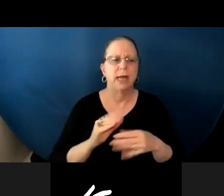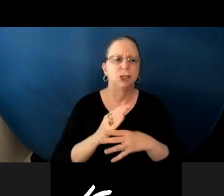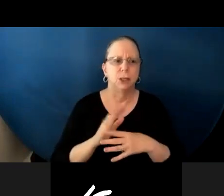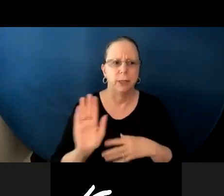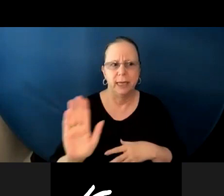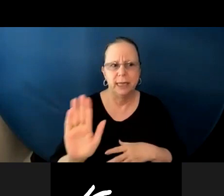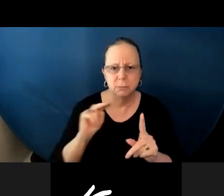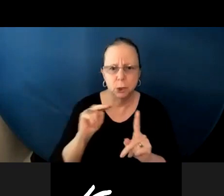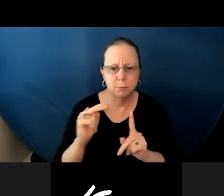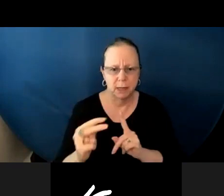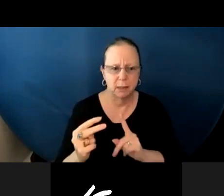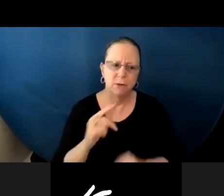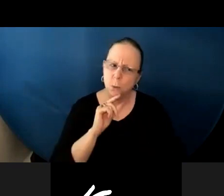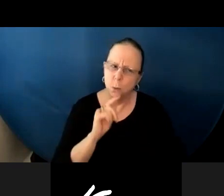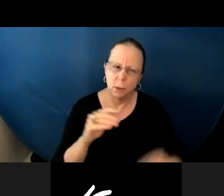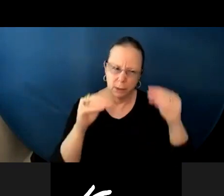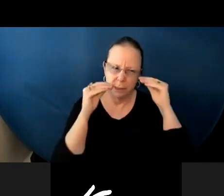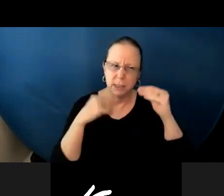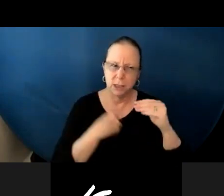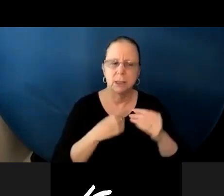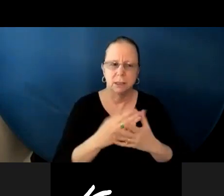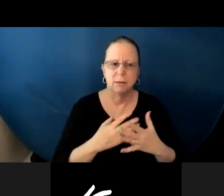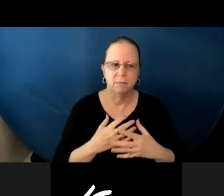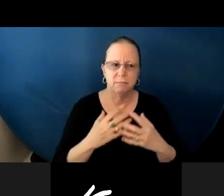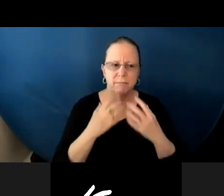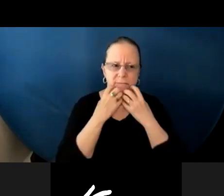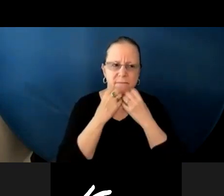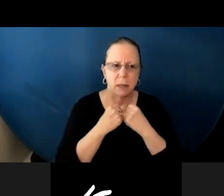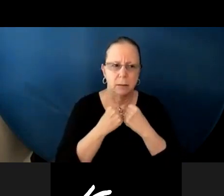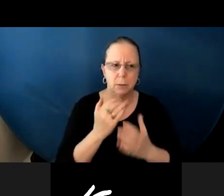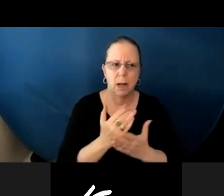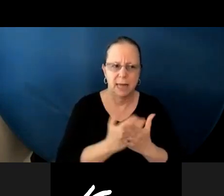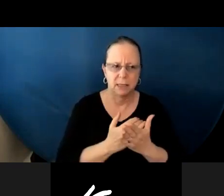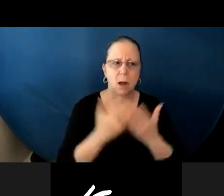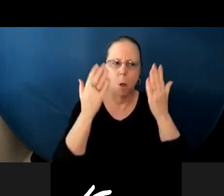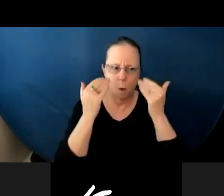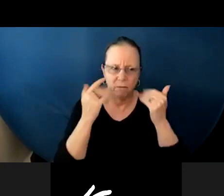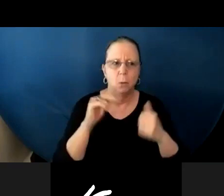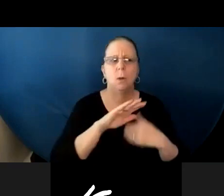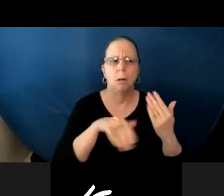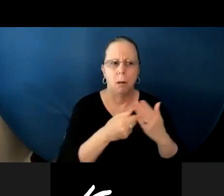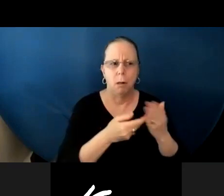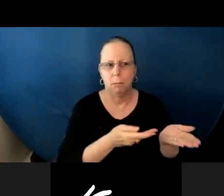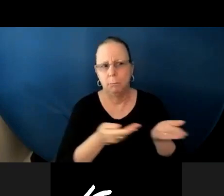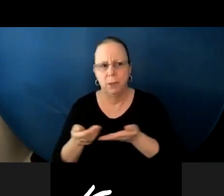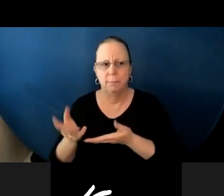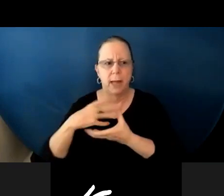really teaching us some valuable lessons that hopefully we'll all take back to our work. Thank you. So